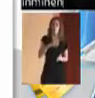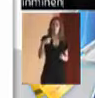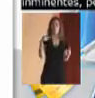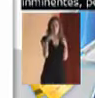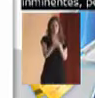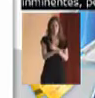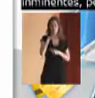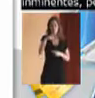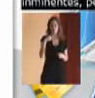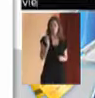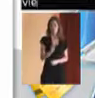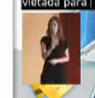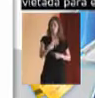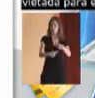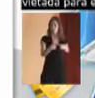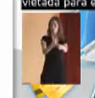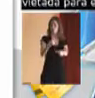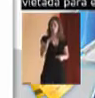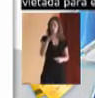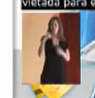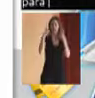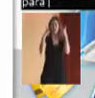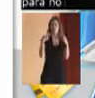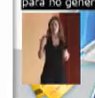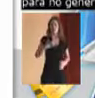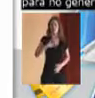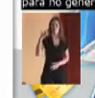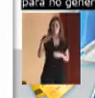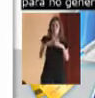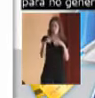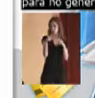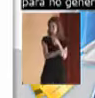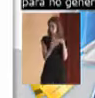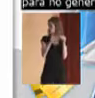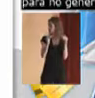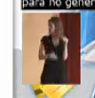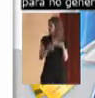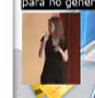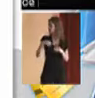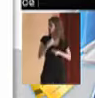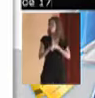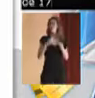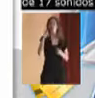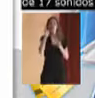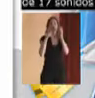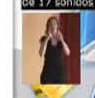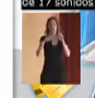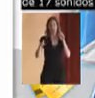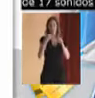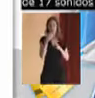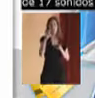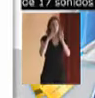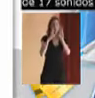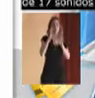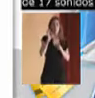Sounds, strident sounds should be used for imminent danger. You need to